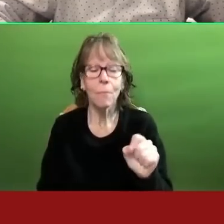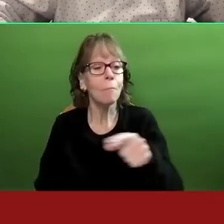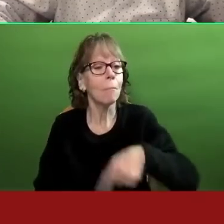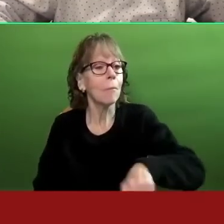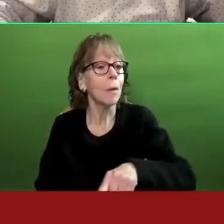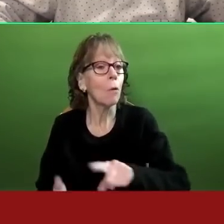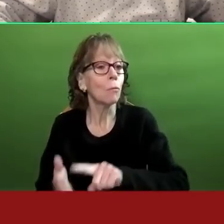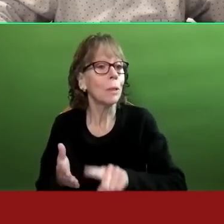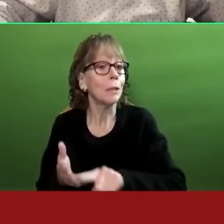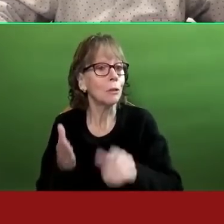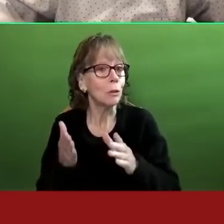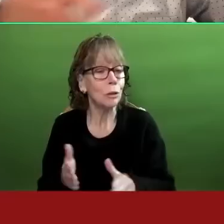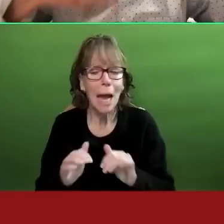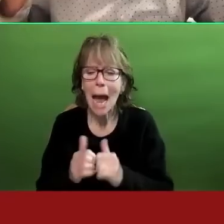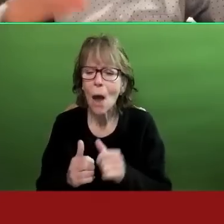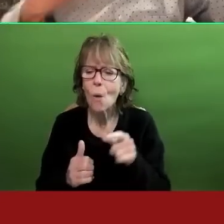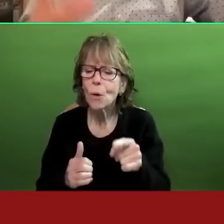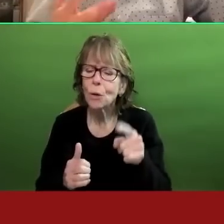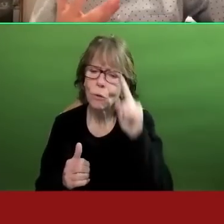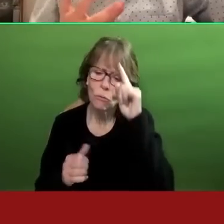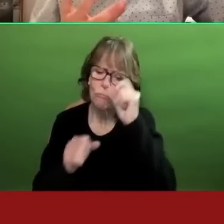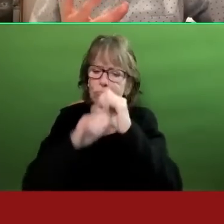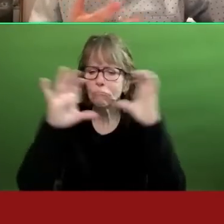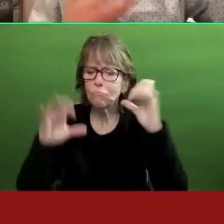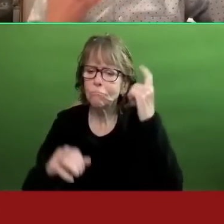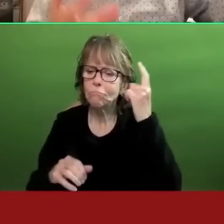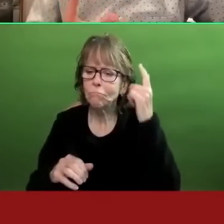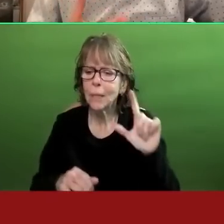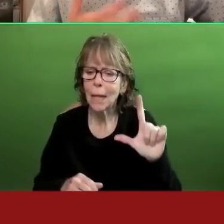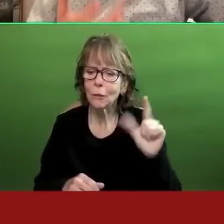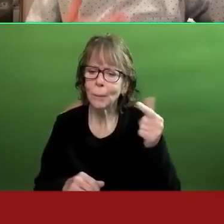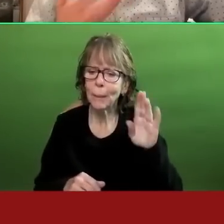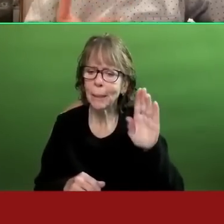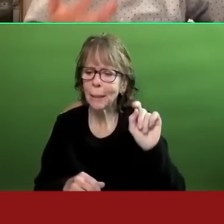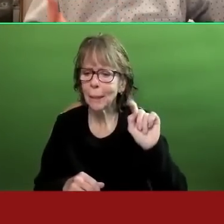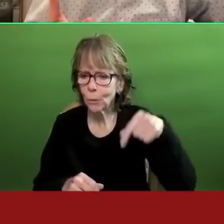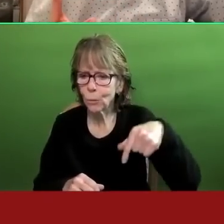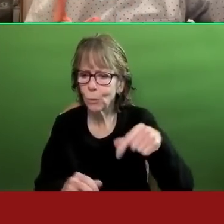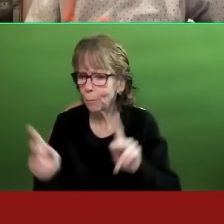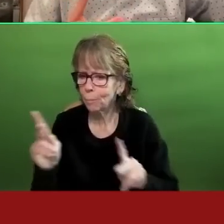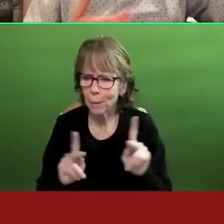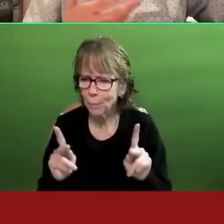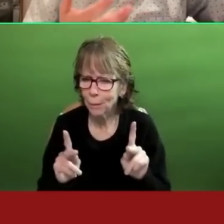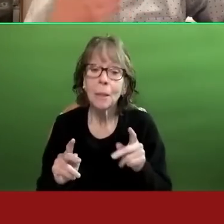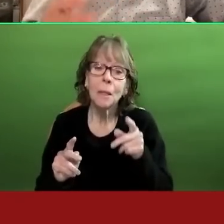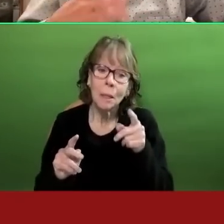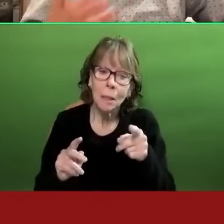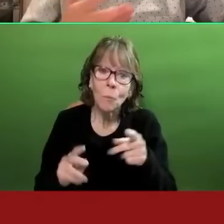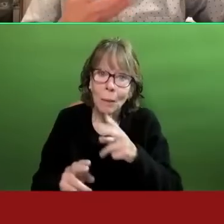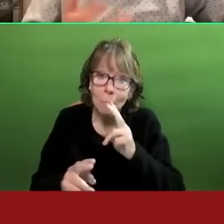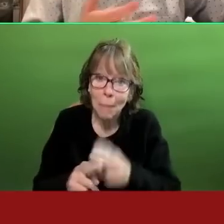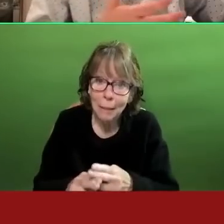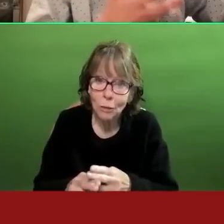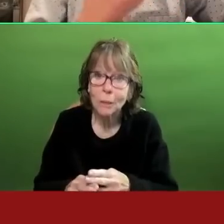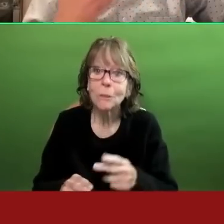think about LGBTQ people. So we talk a lot about how we need to include LGBTQ people, specifically those with disabilities,